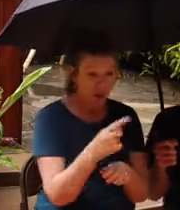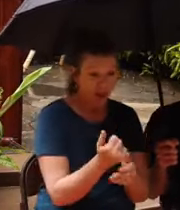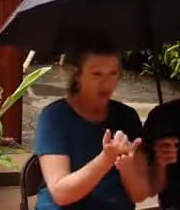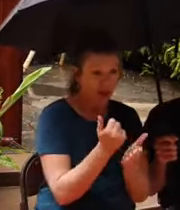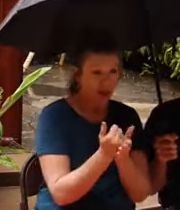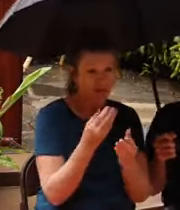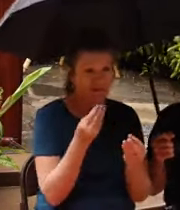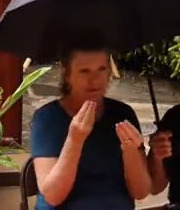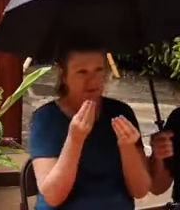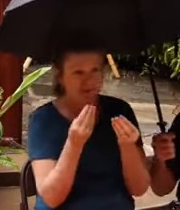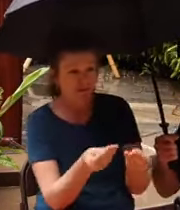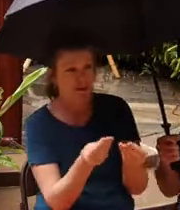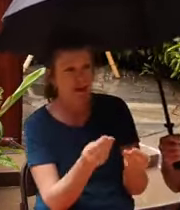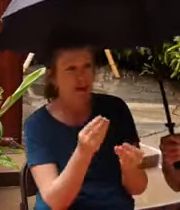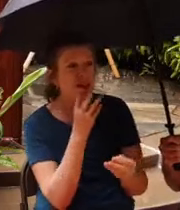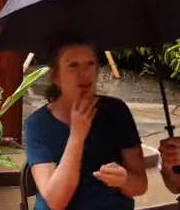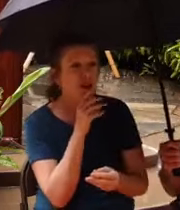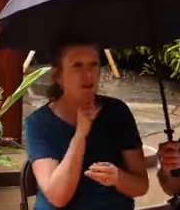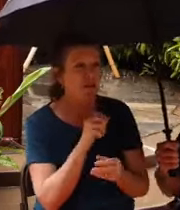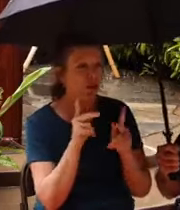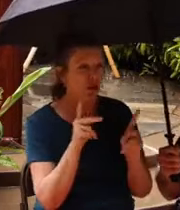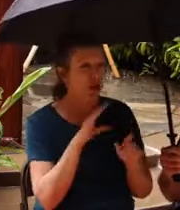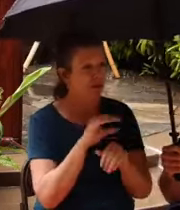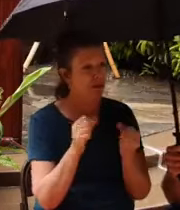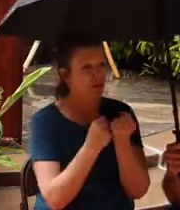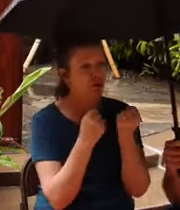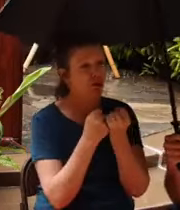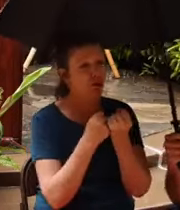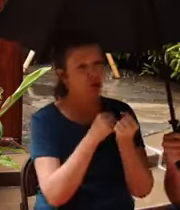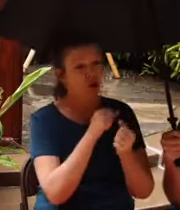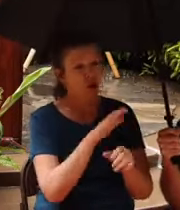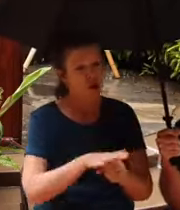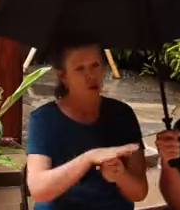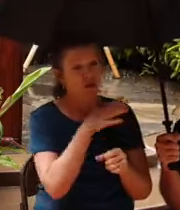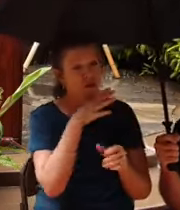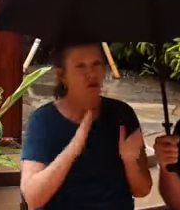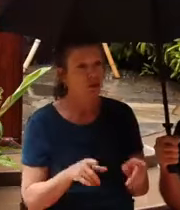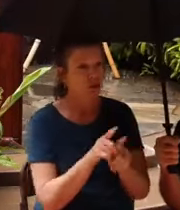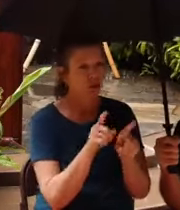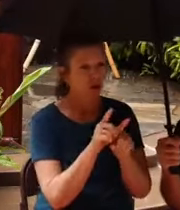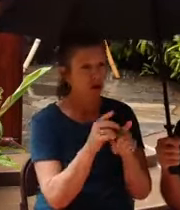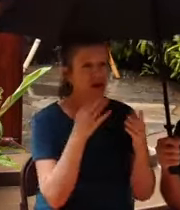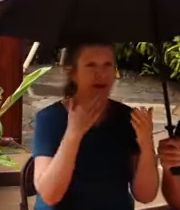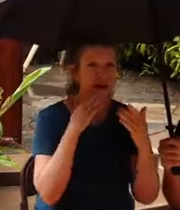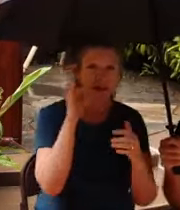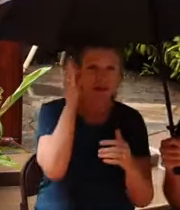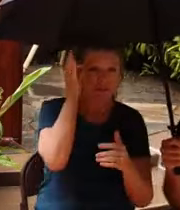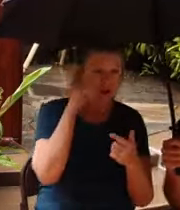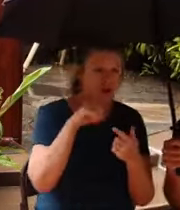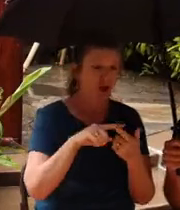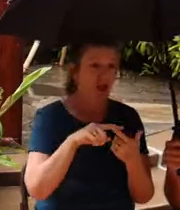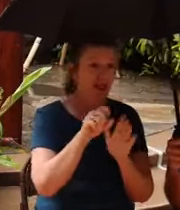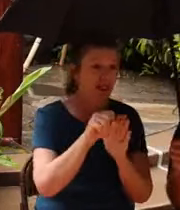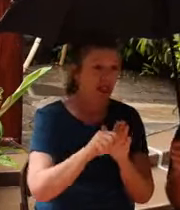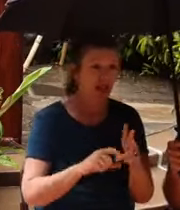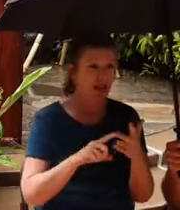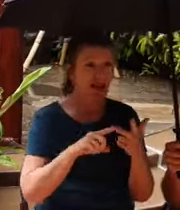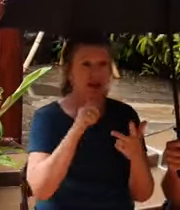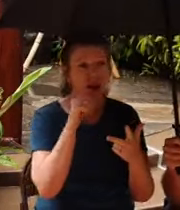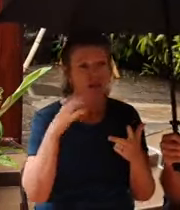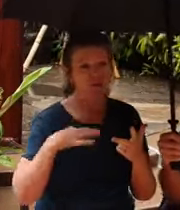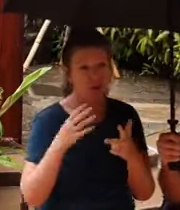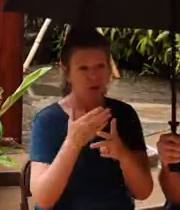kupuna, but supports our local farmers as well. We thank our federal, state, and nonprofit partners for